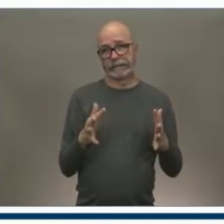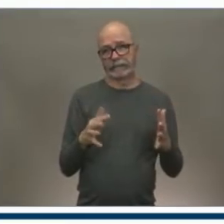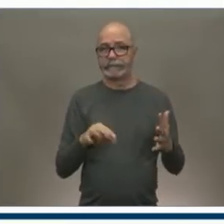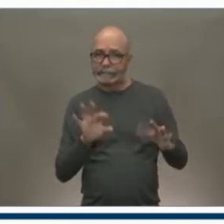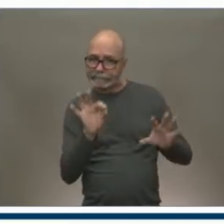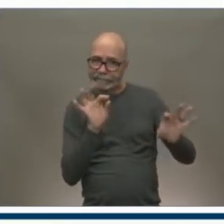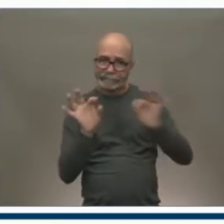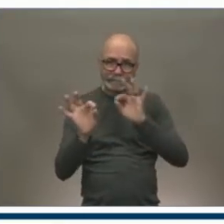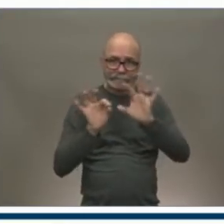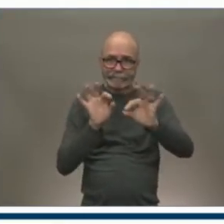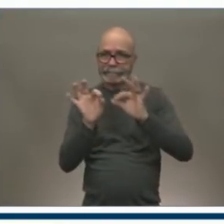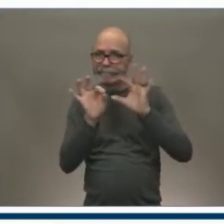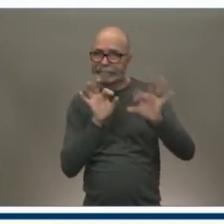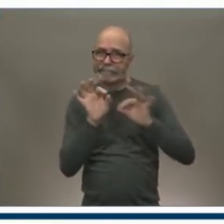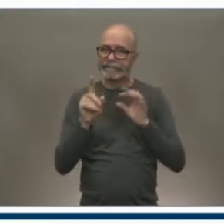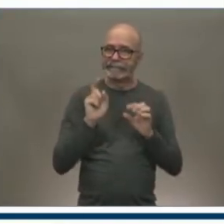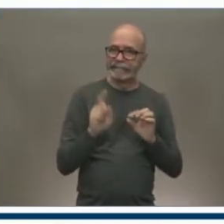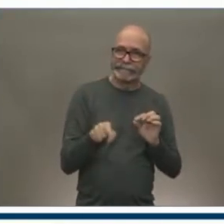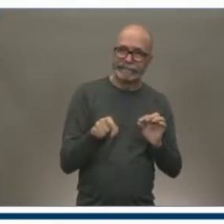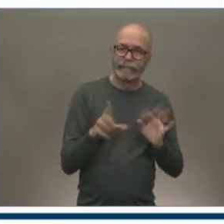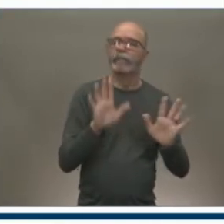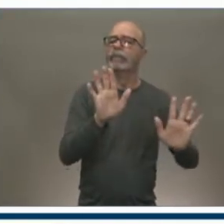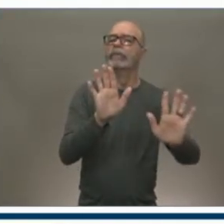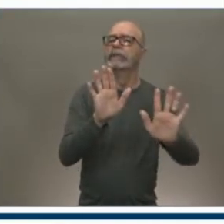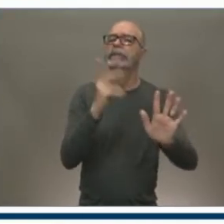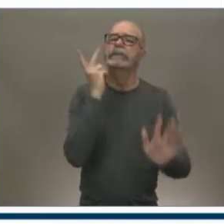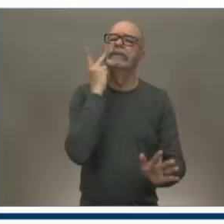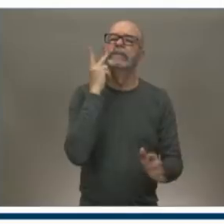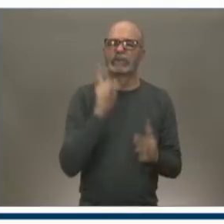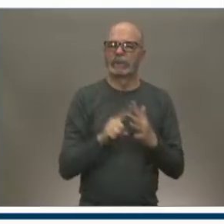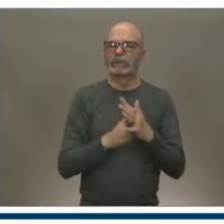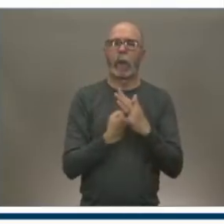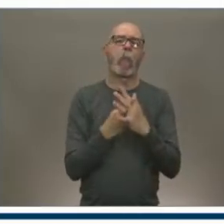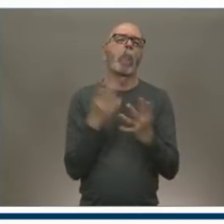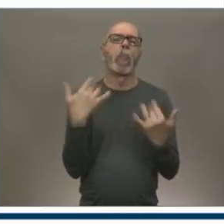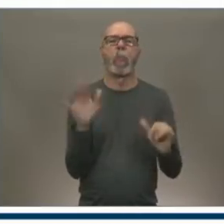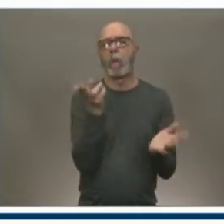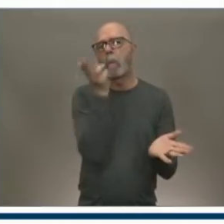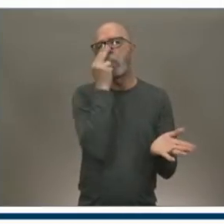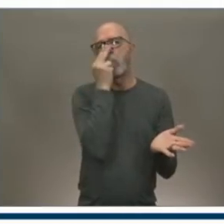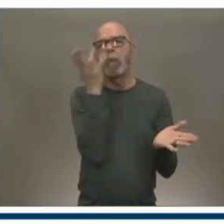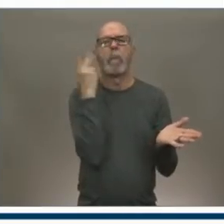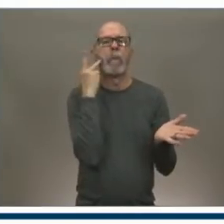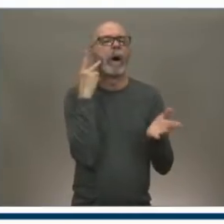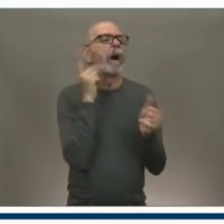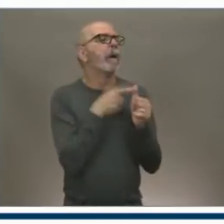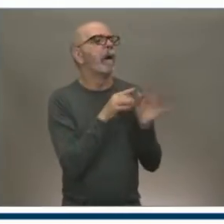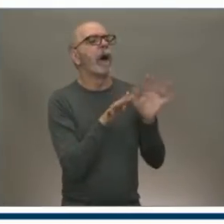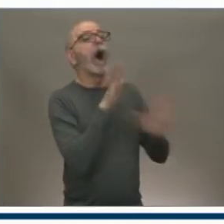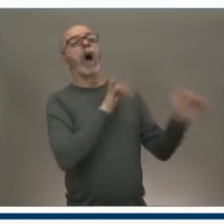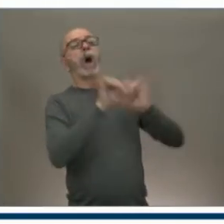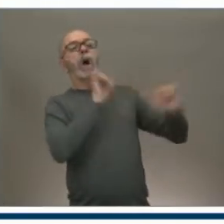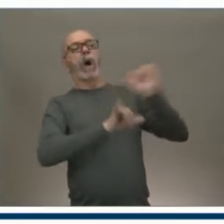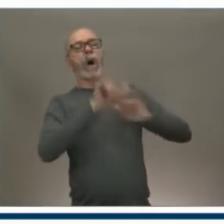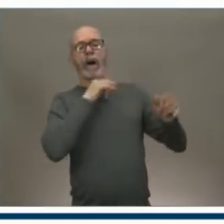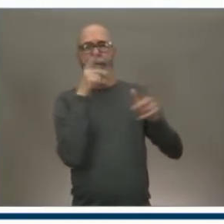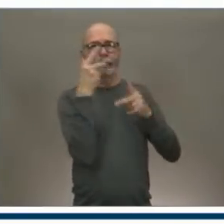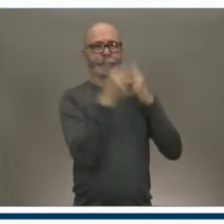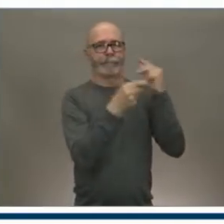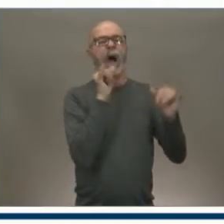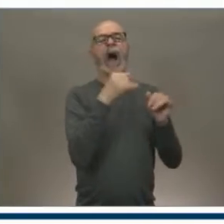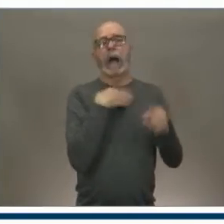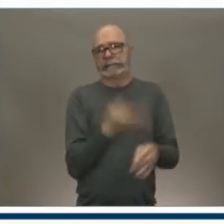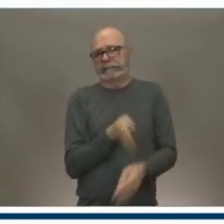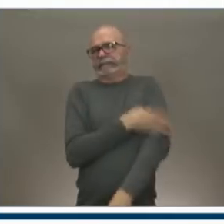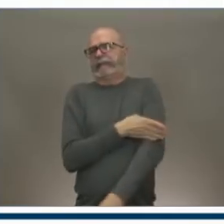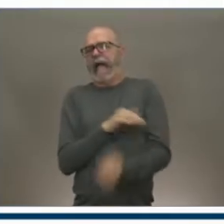We wanted to try, at least start this clinic so we can actually learn from it and improve our model of